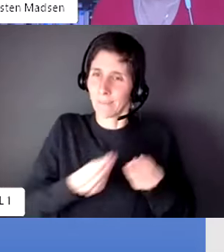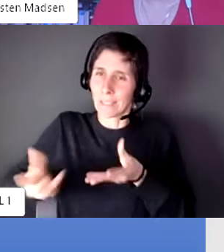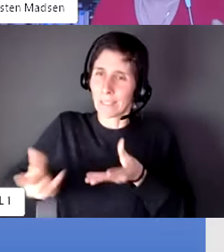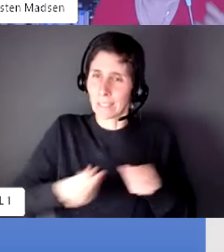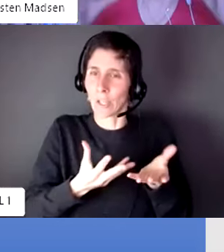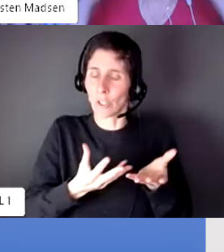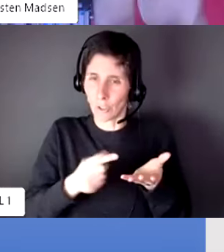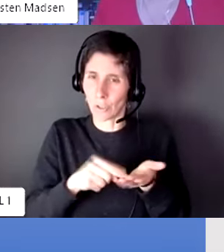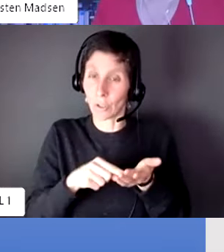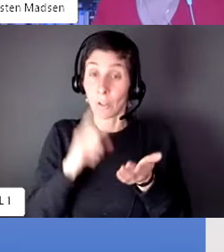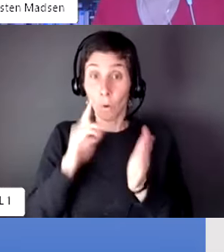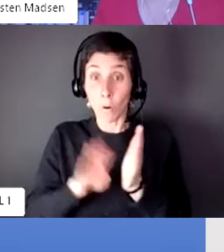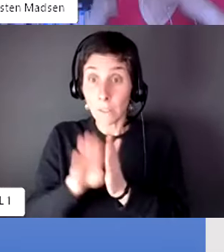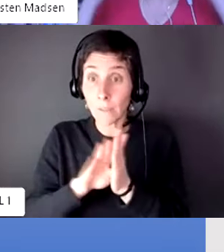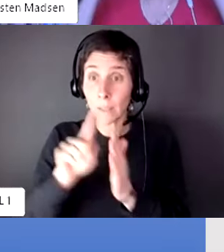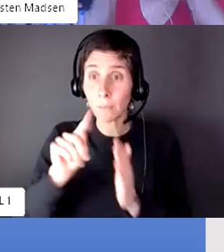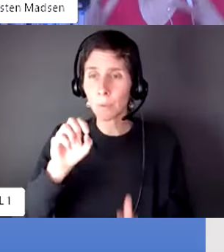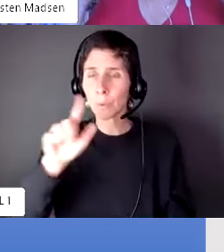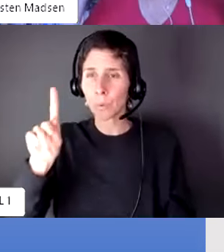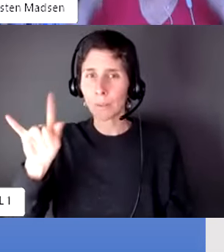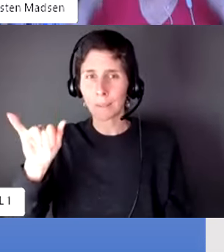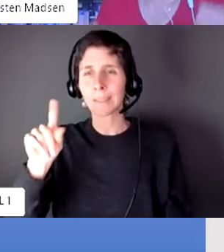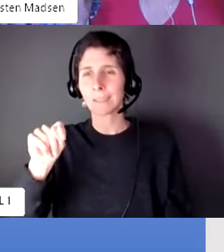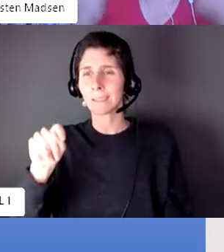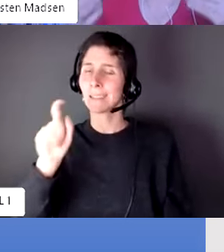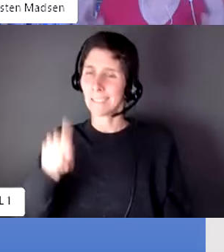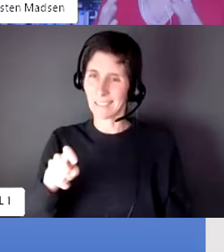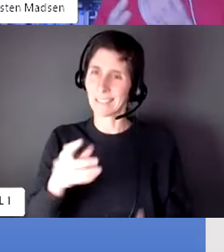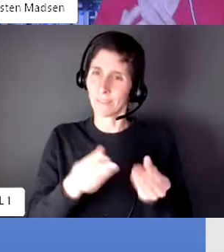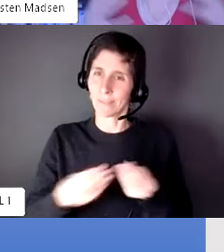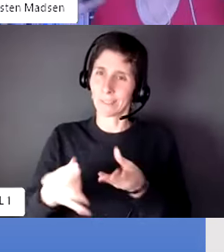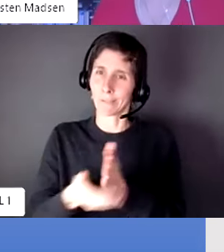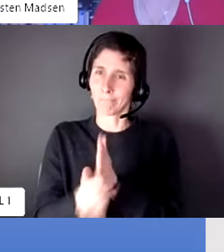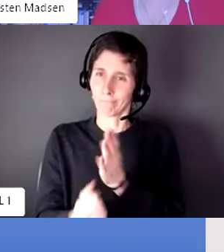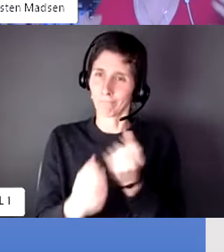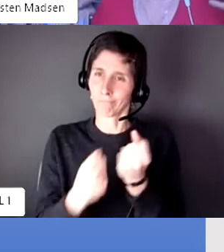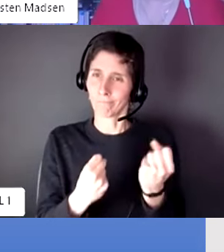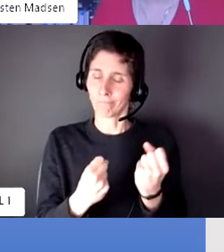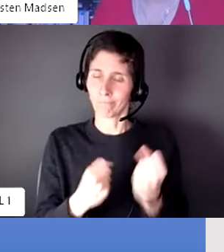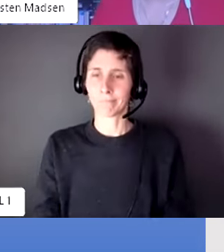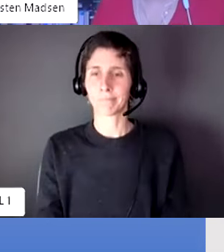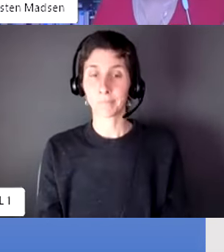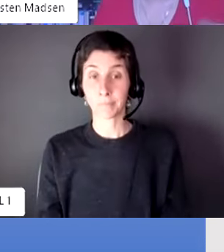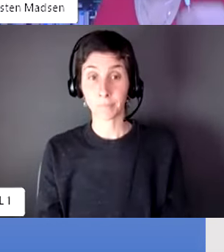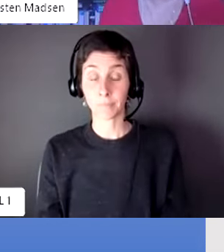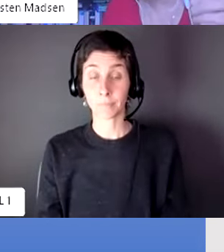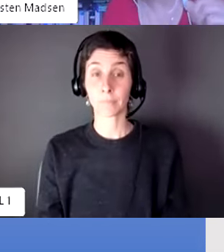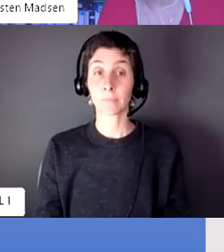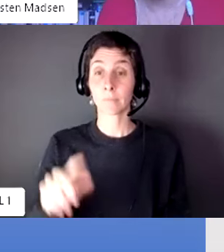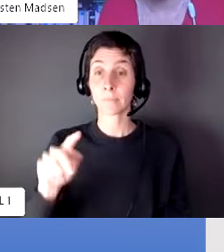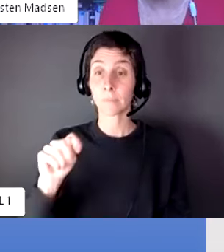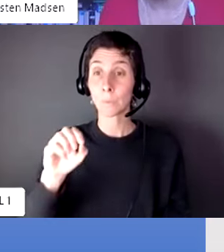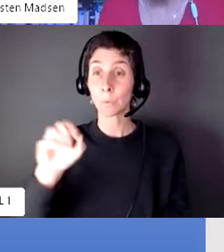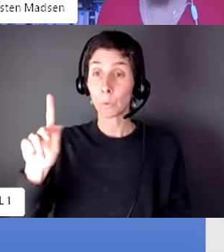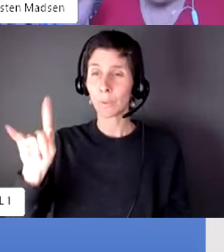toolkit so that it is very much targeting and supporting also the deaf